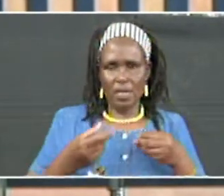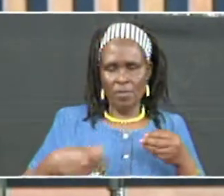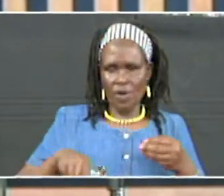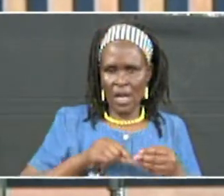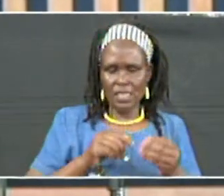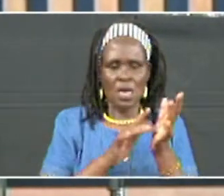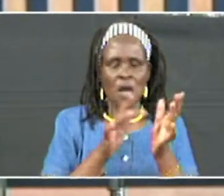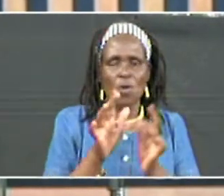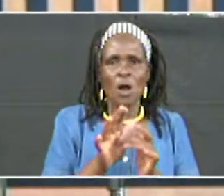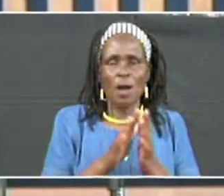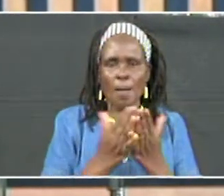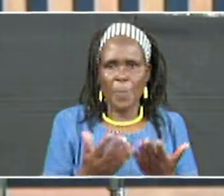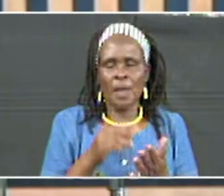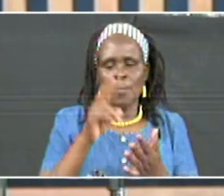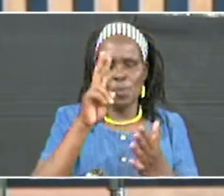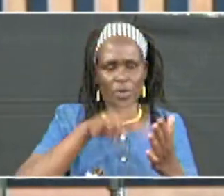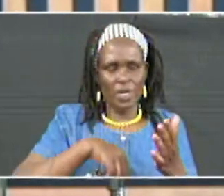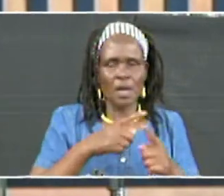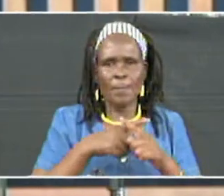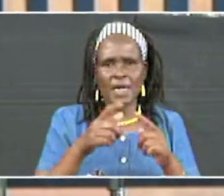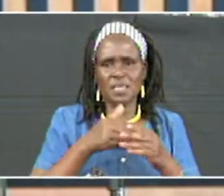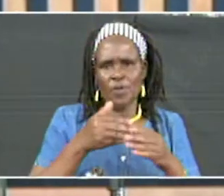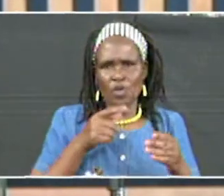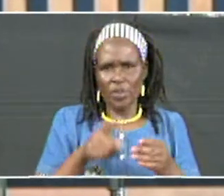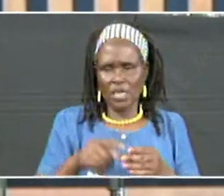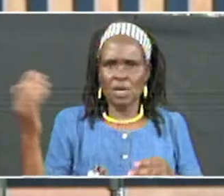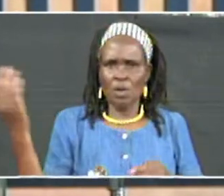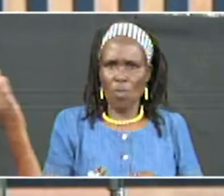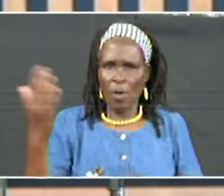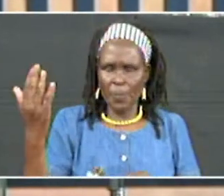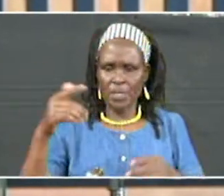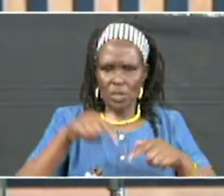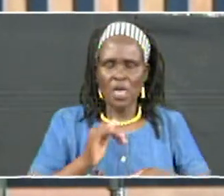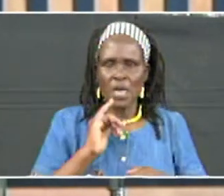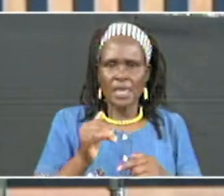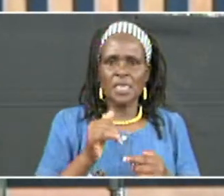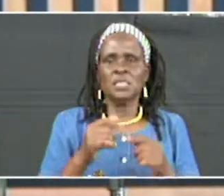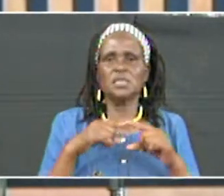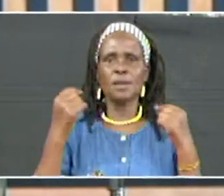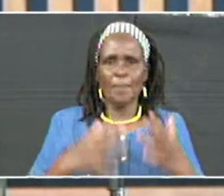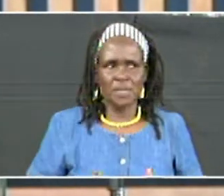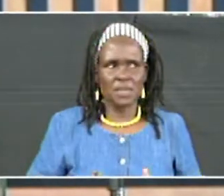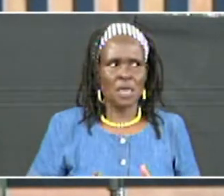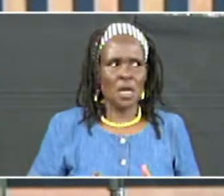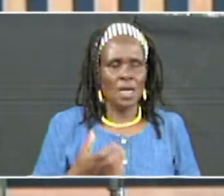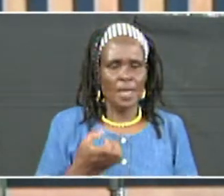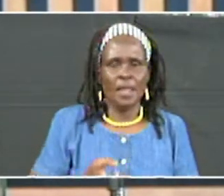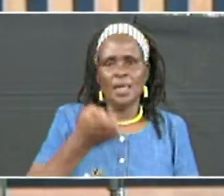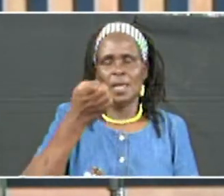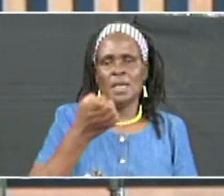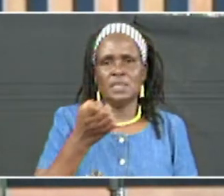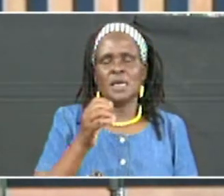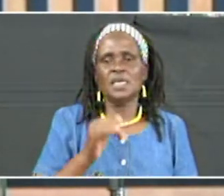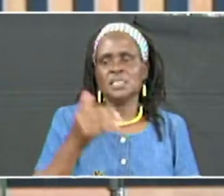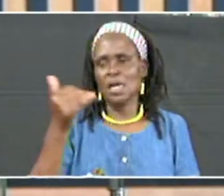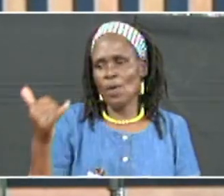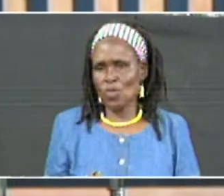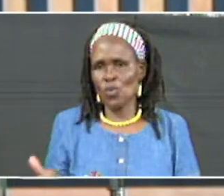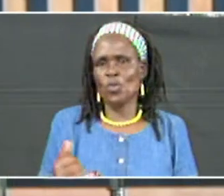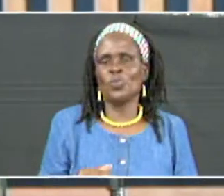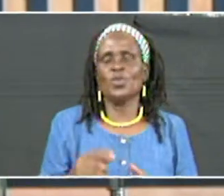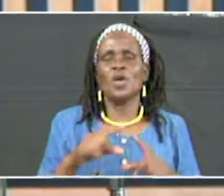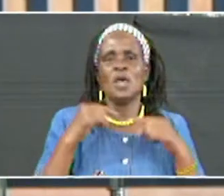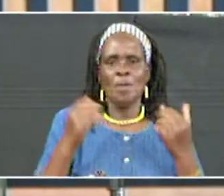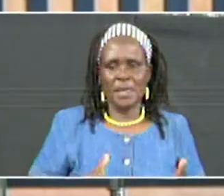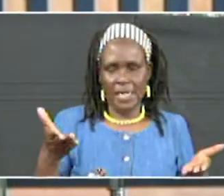reading. But before that, our preacher today is Pastor Elijah Mokaya. He's our youth pastor here at Nairobi